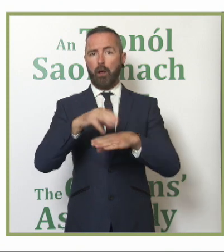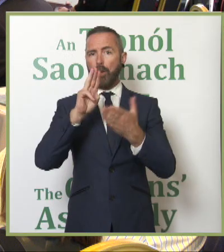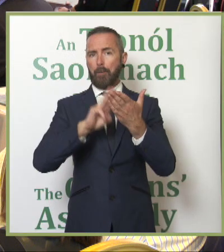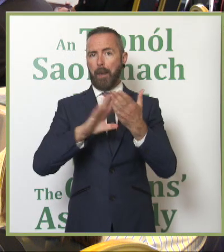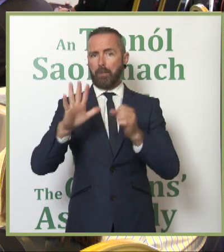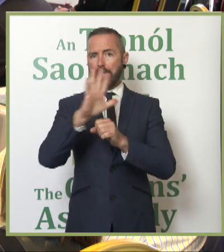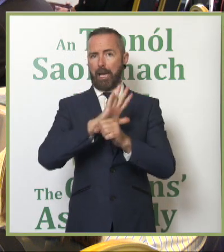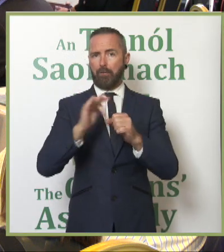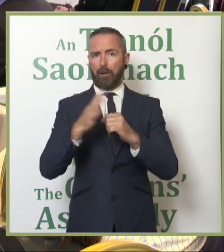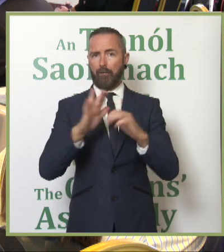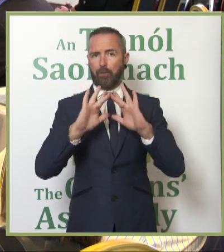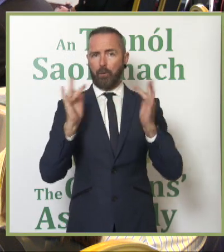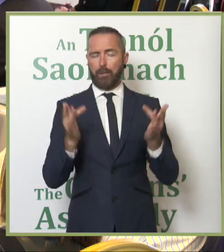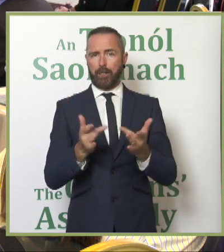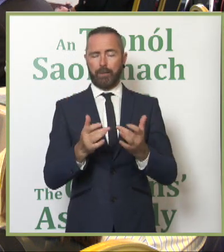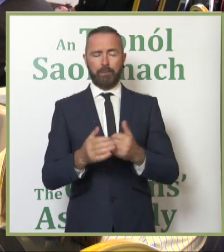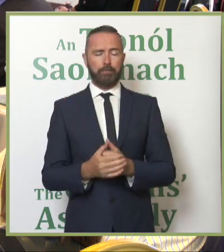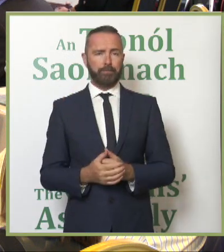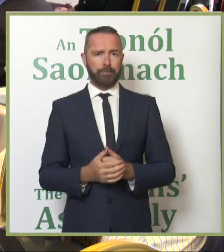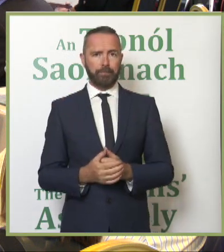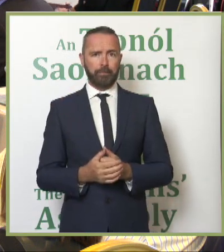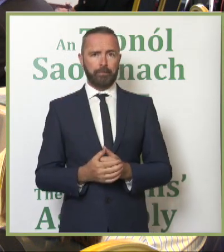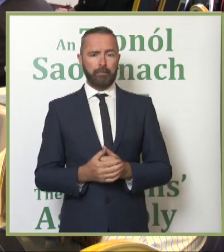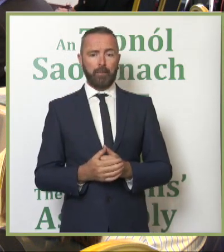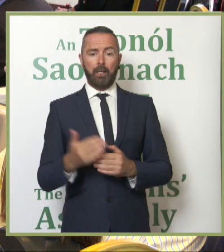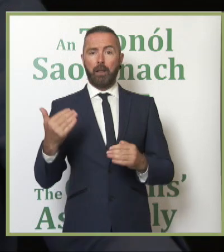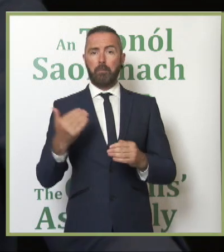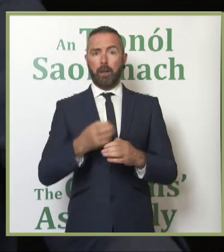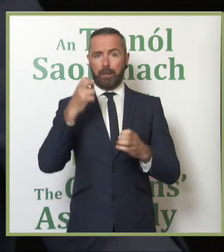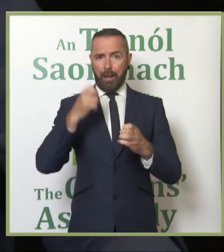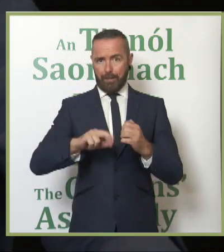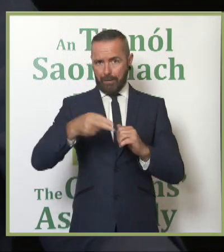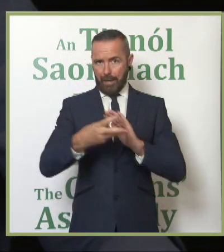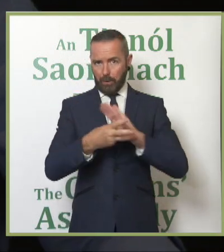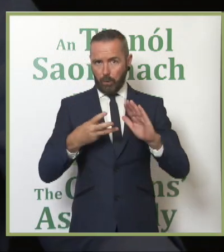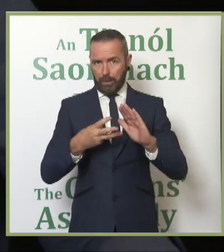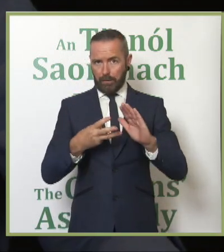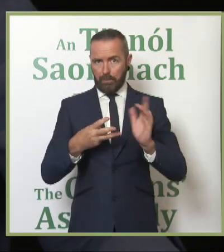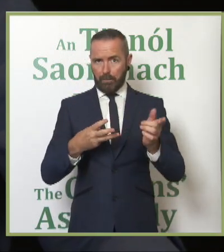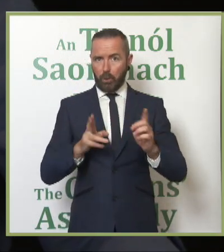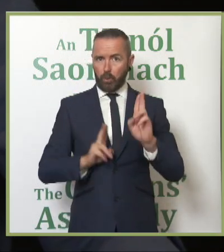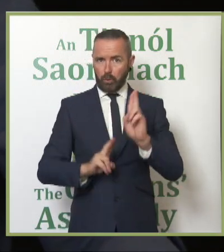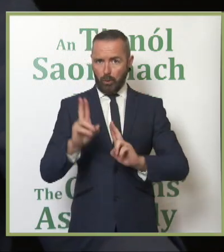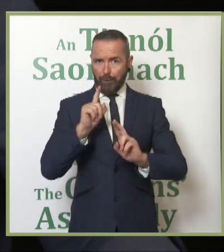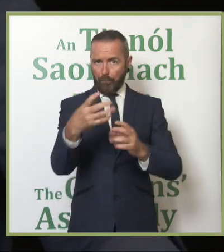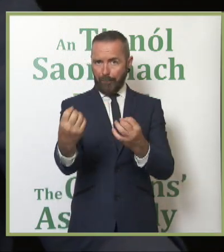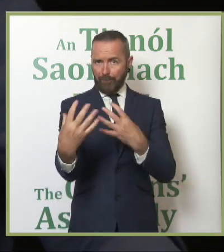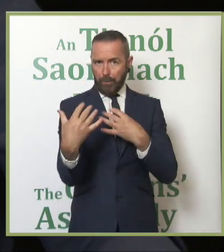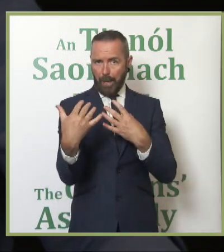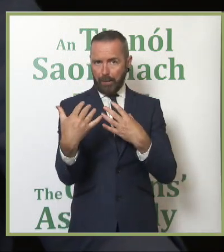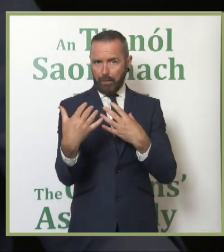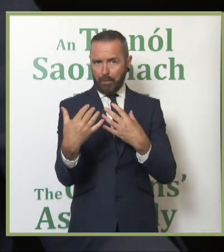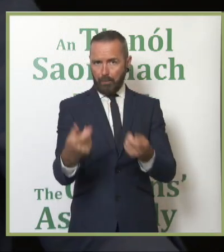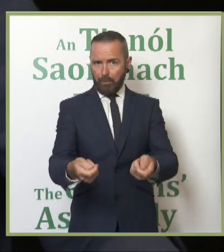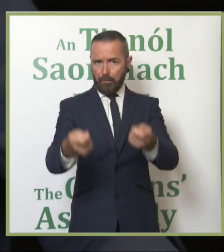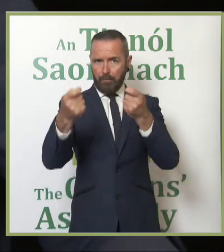area of the website. We'll hopefully by next week get your feedback and circulate a penultimate draft and hope